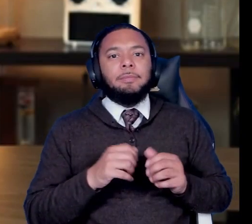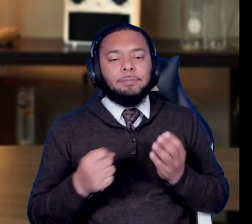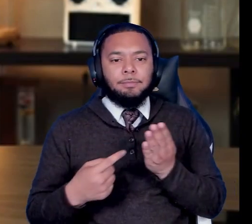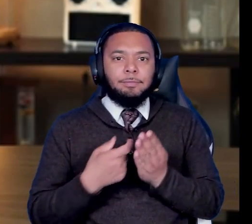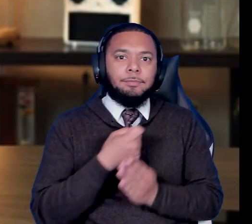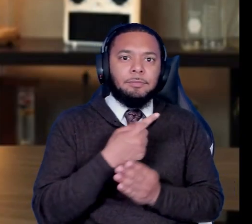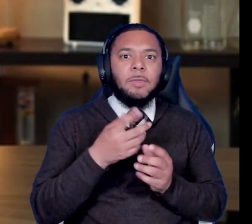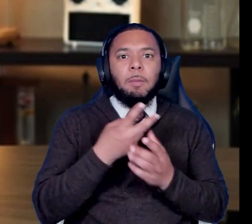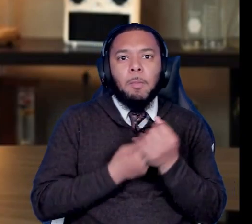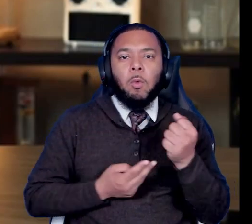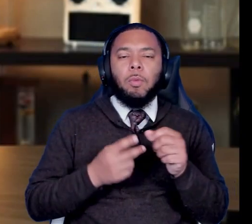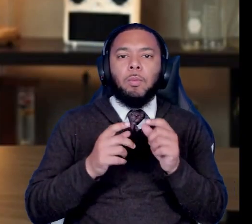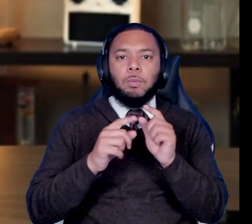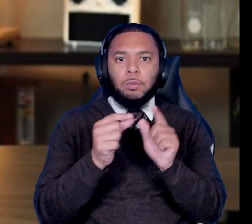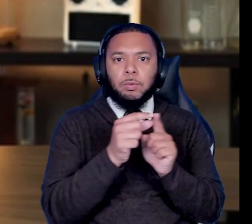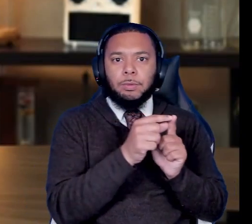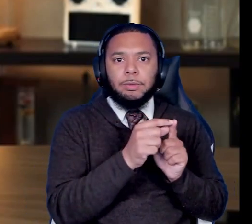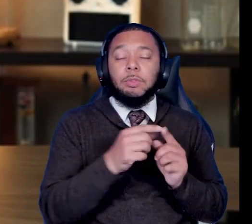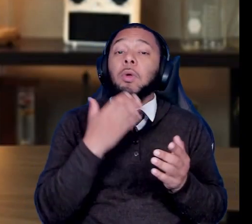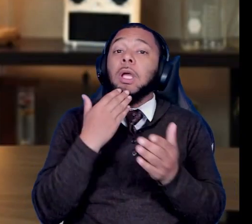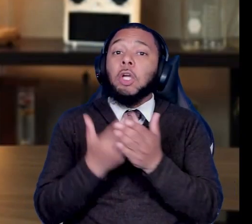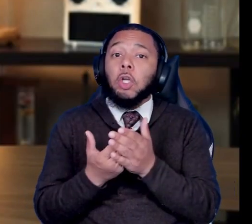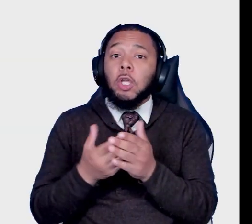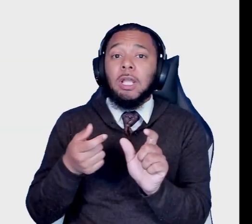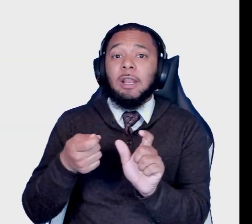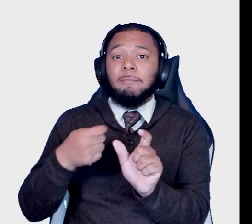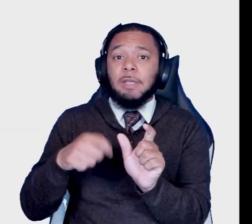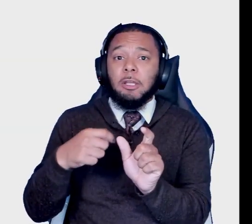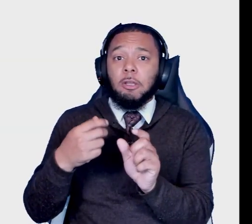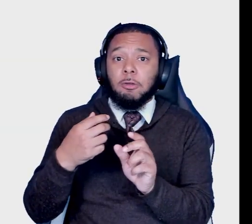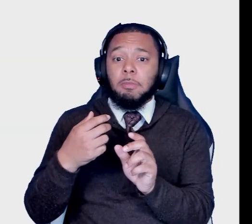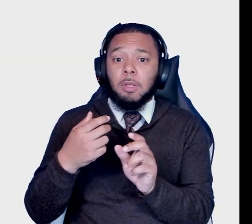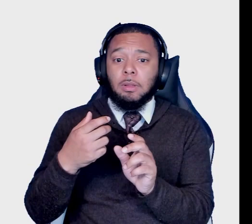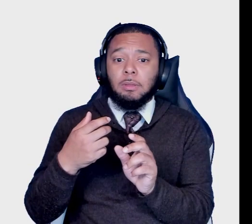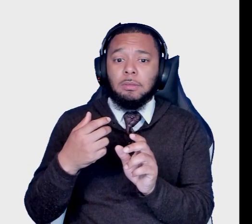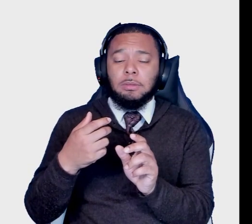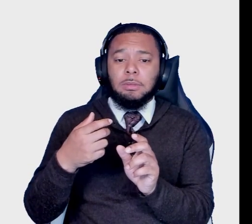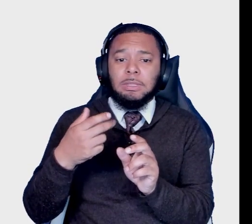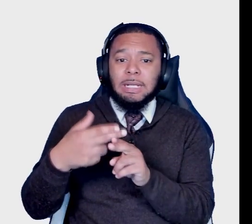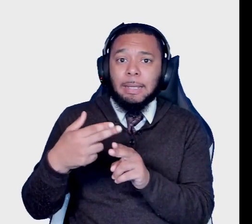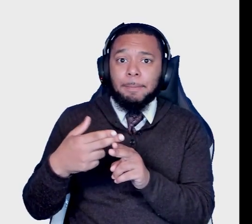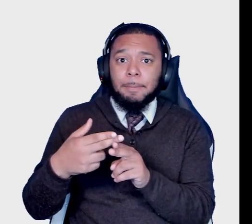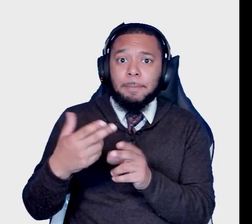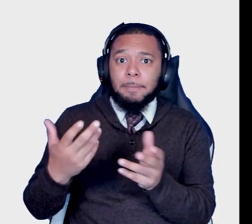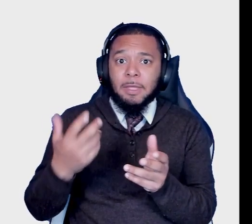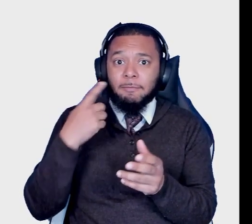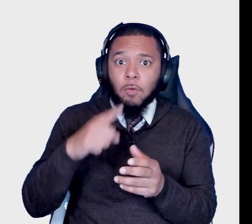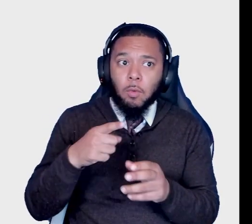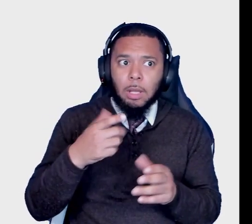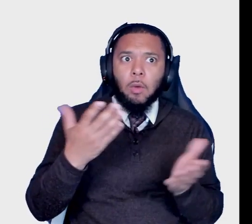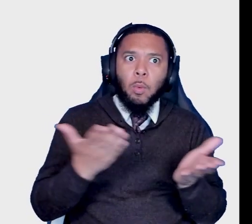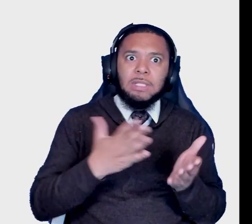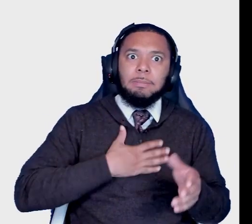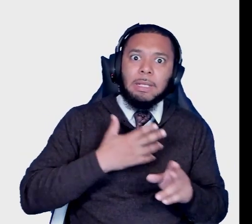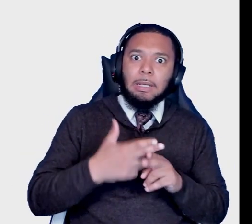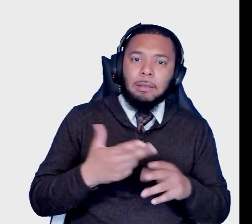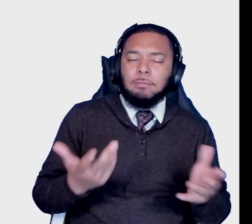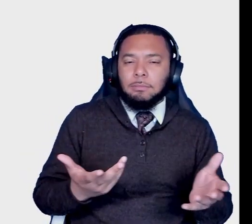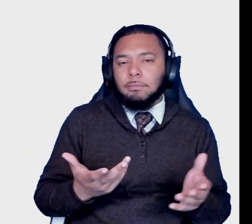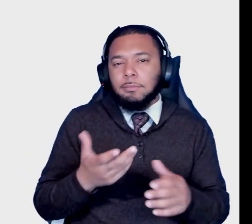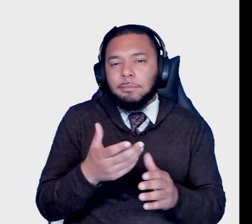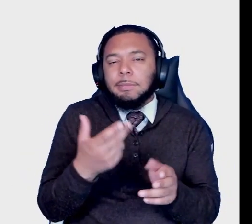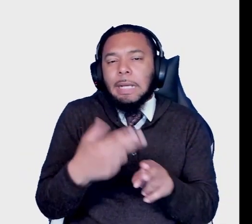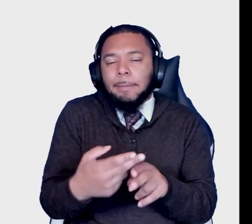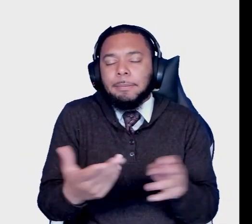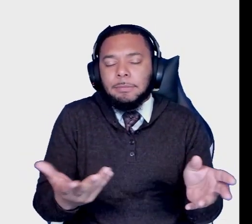So a good variable name to store that information in would be name. And let's have